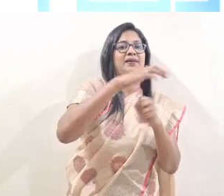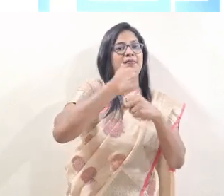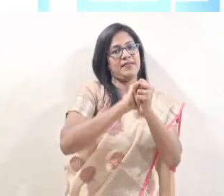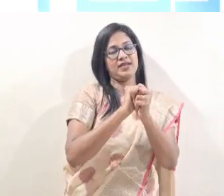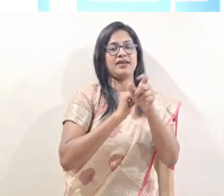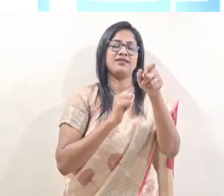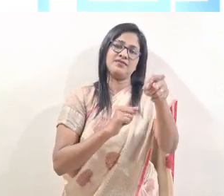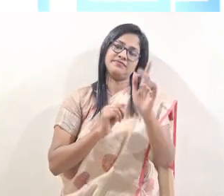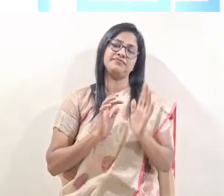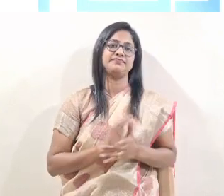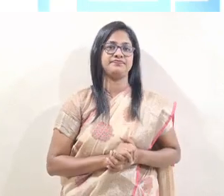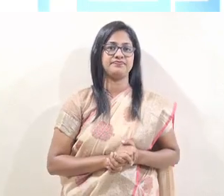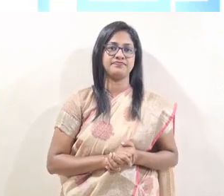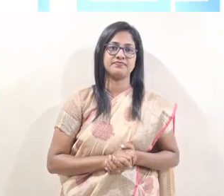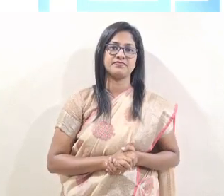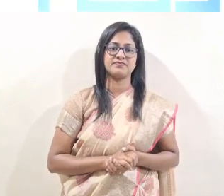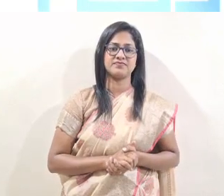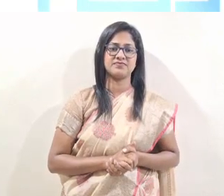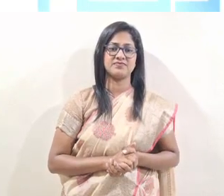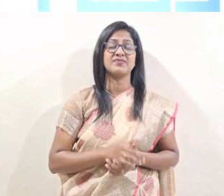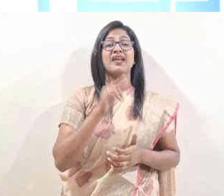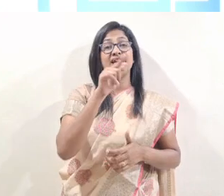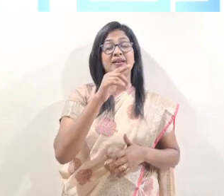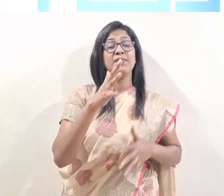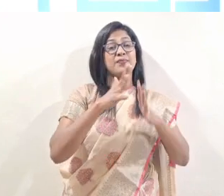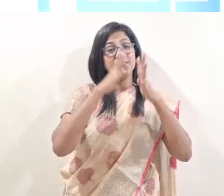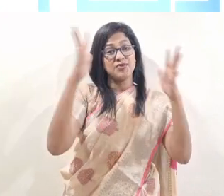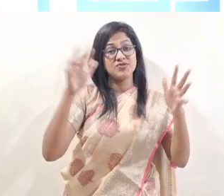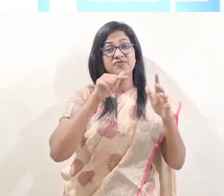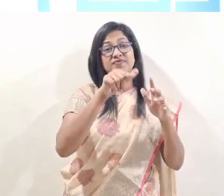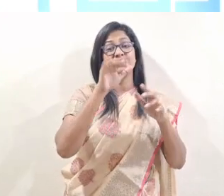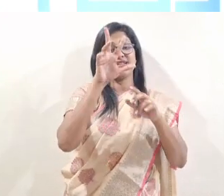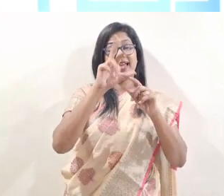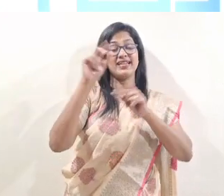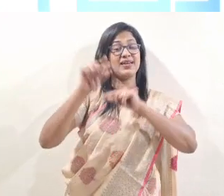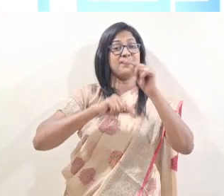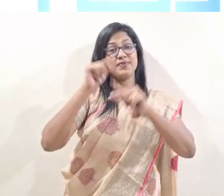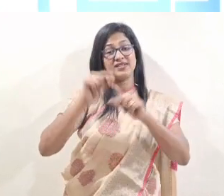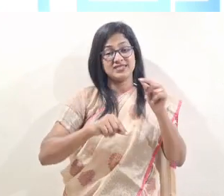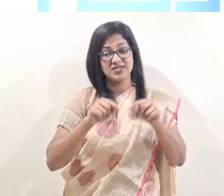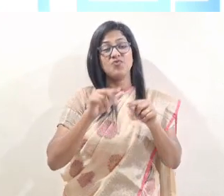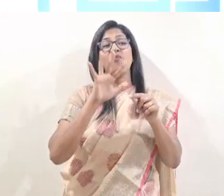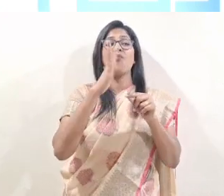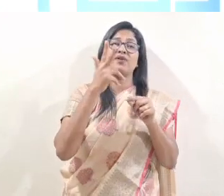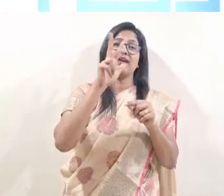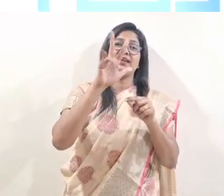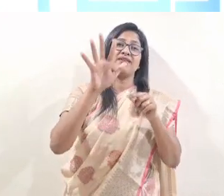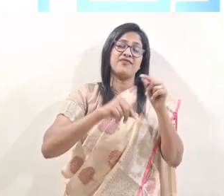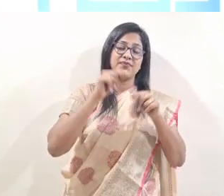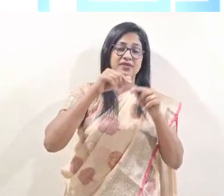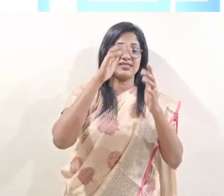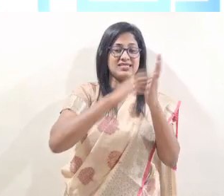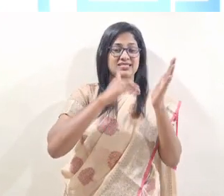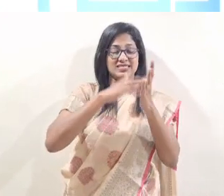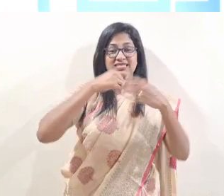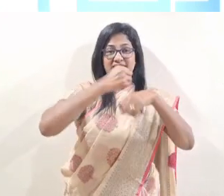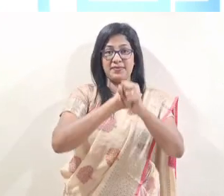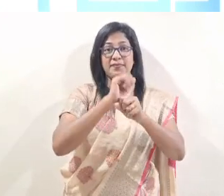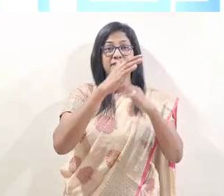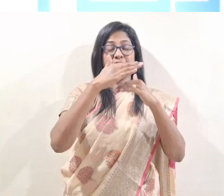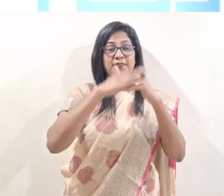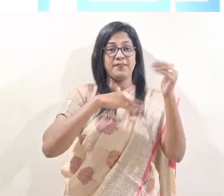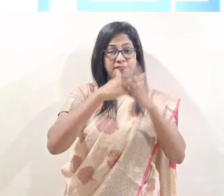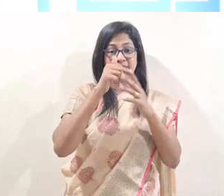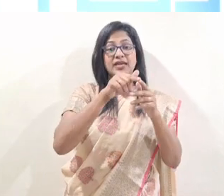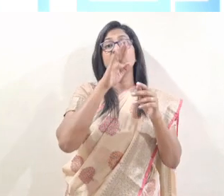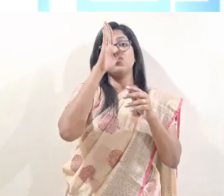viaduct. And a lot of and most of it, 80% of this construction, or rather 85%, was done when the train